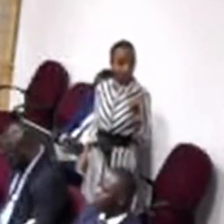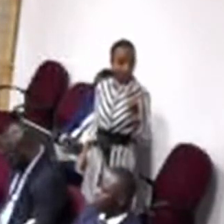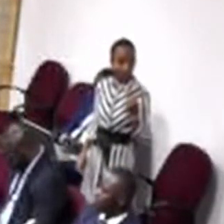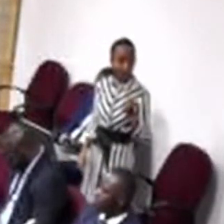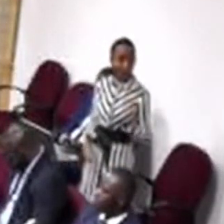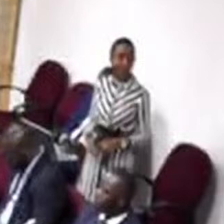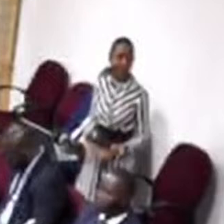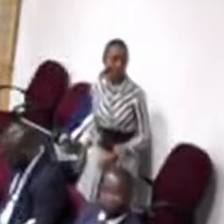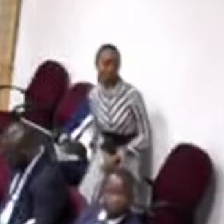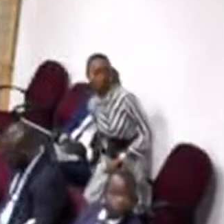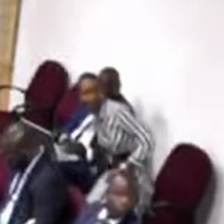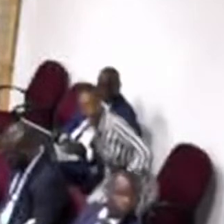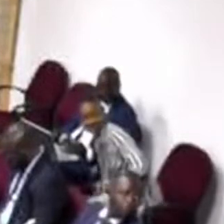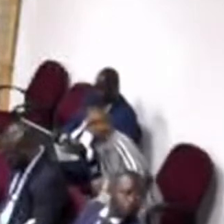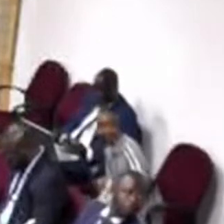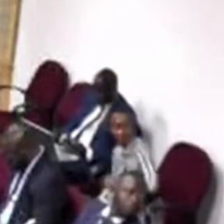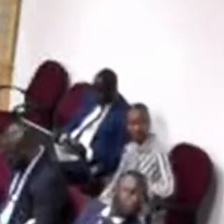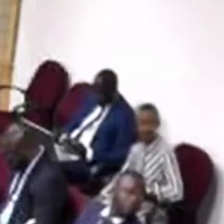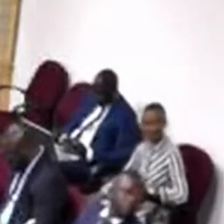IT.